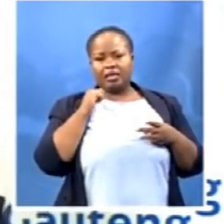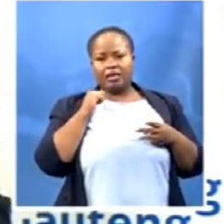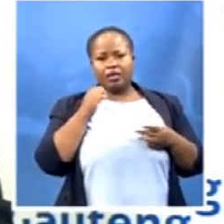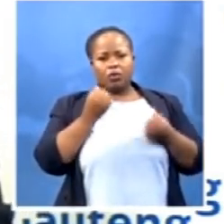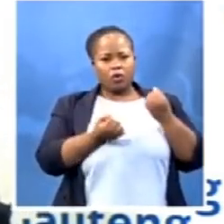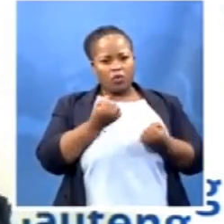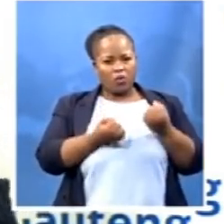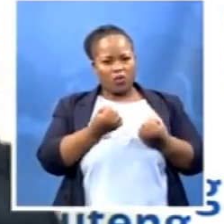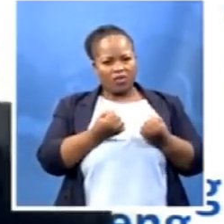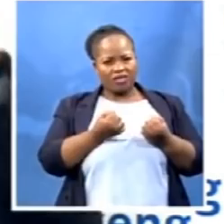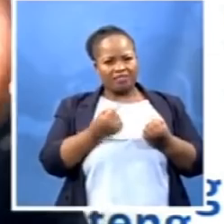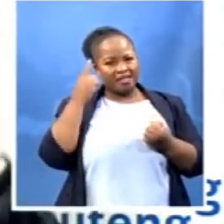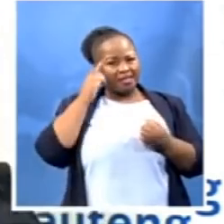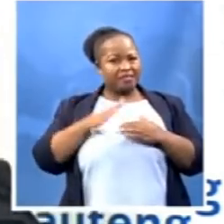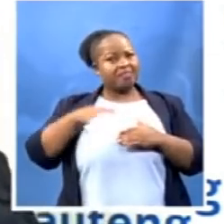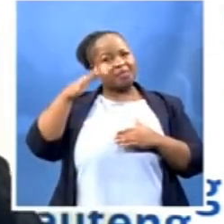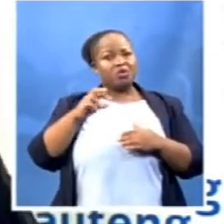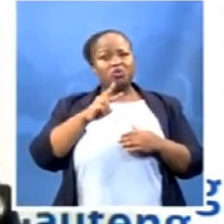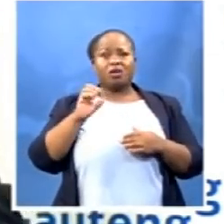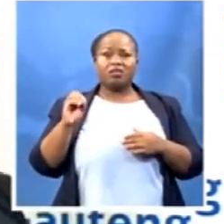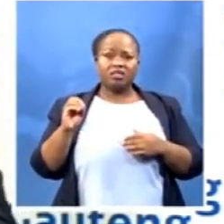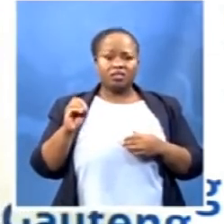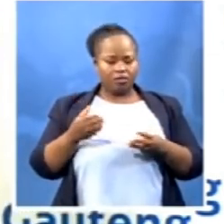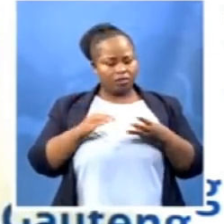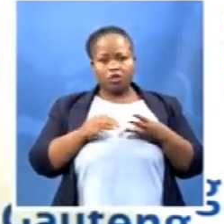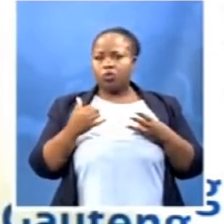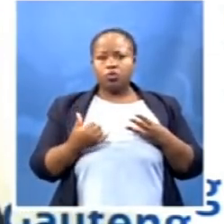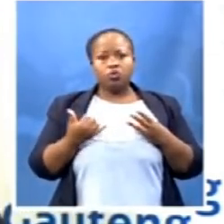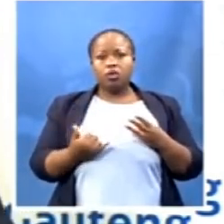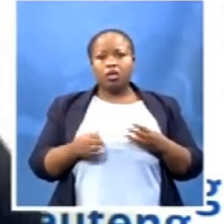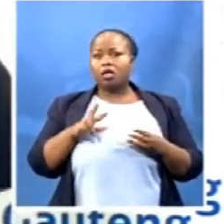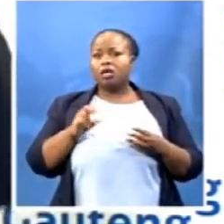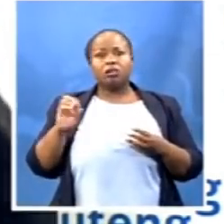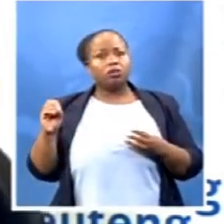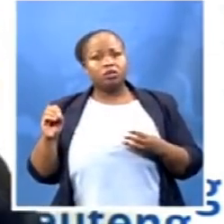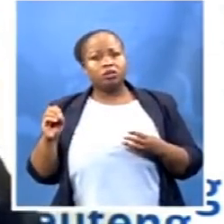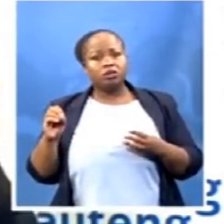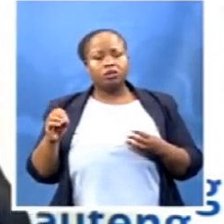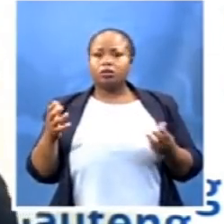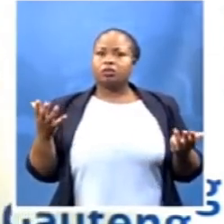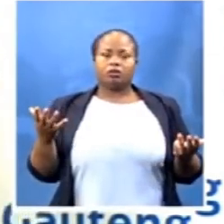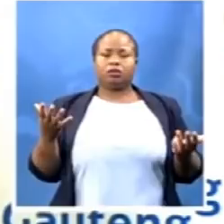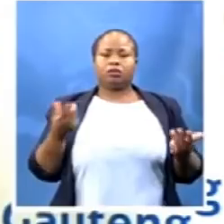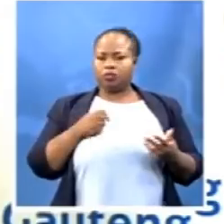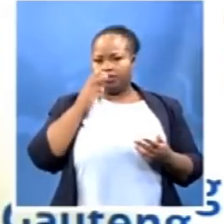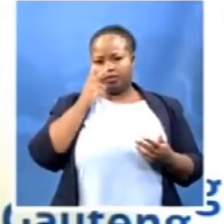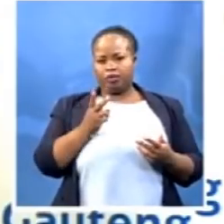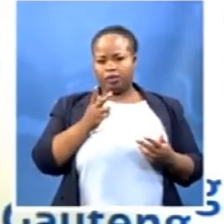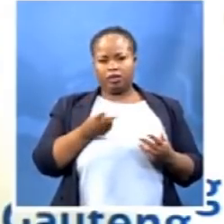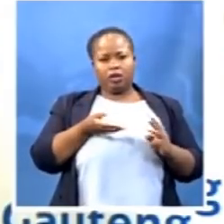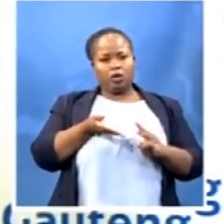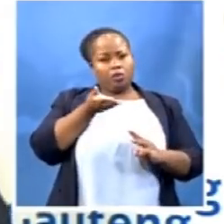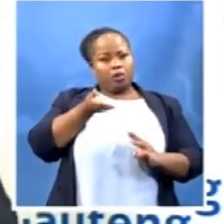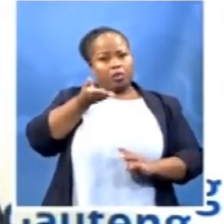200. Today they are 800. And when you look at the numbers increases, but the issues are the